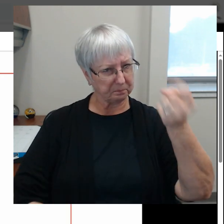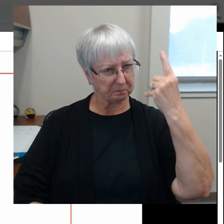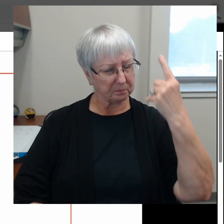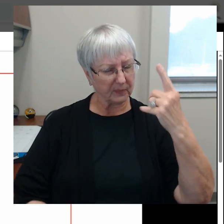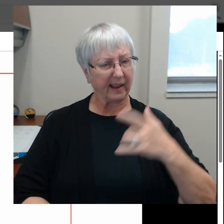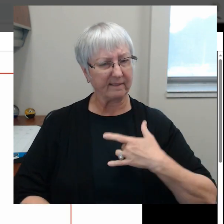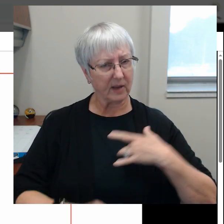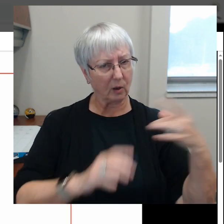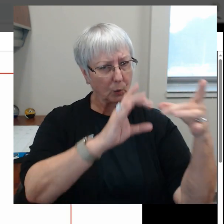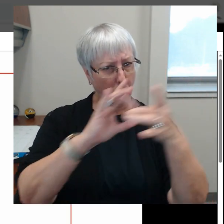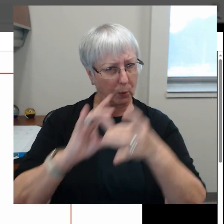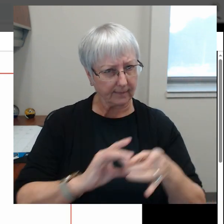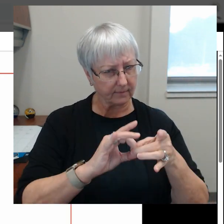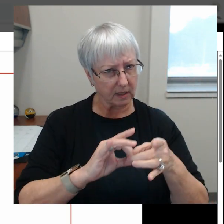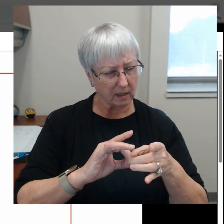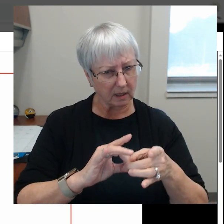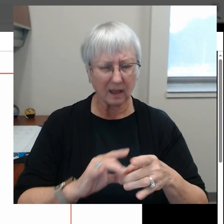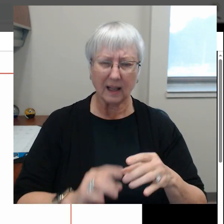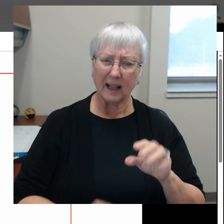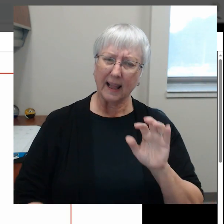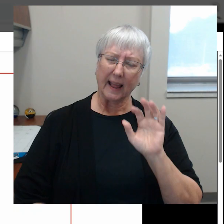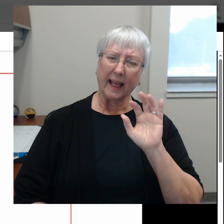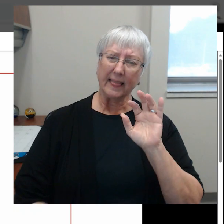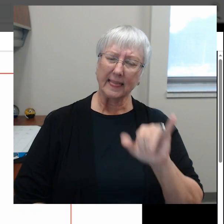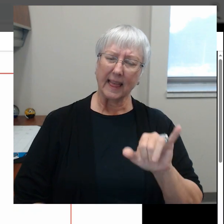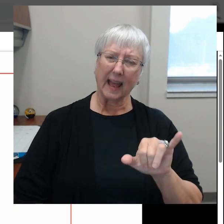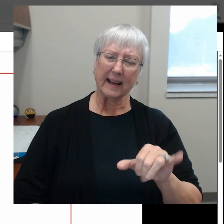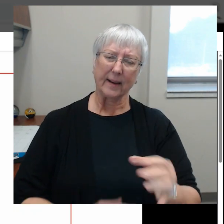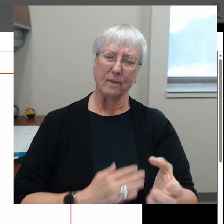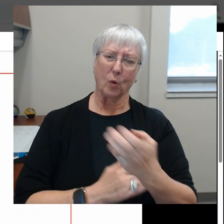It forces us to question, is that symmetrical